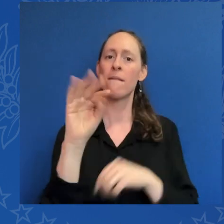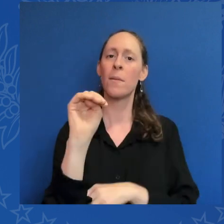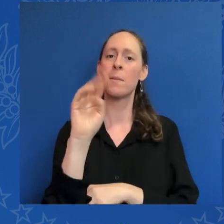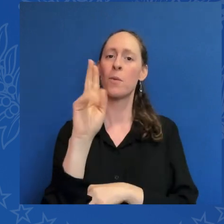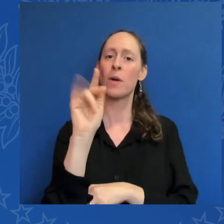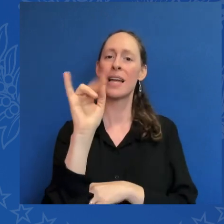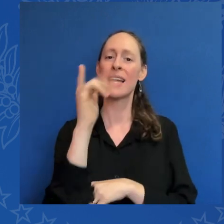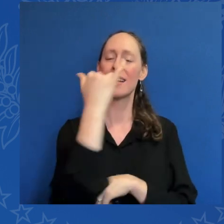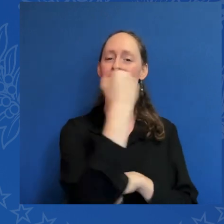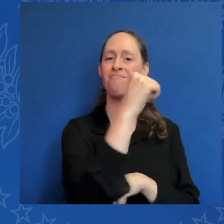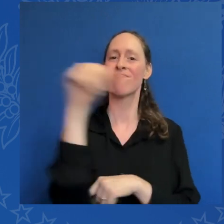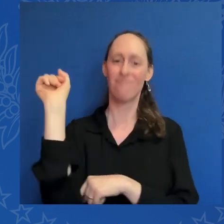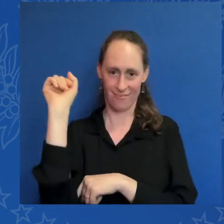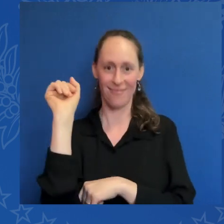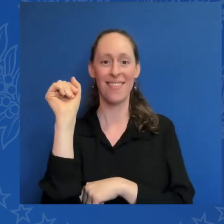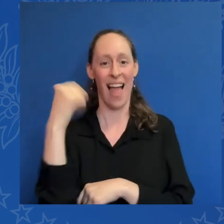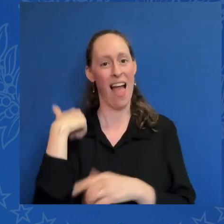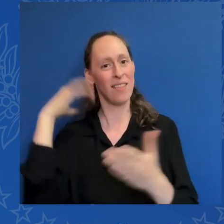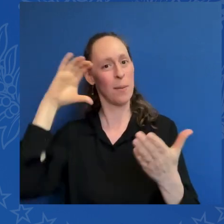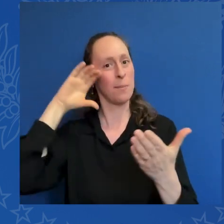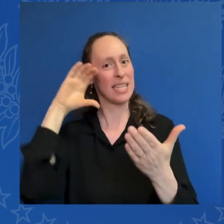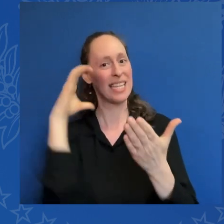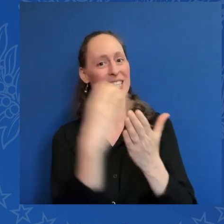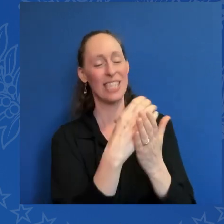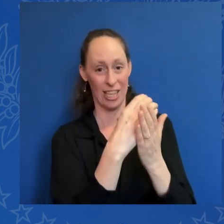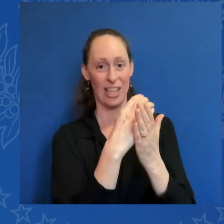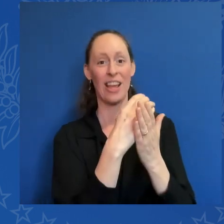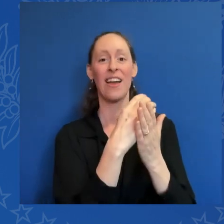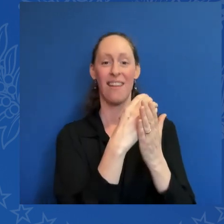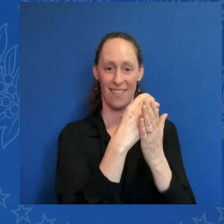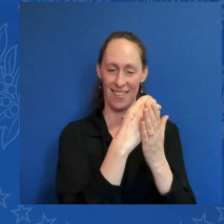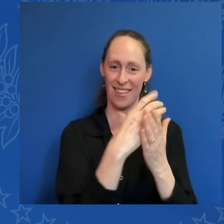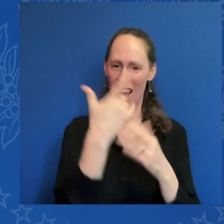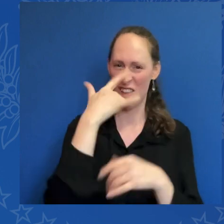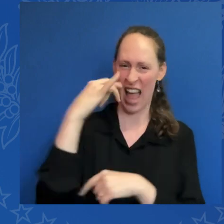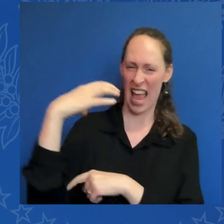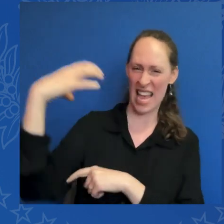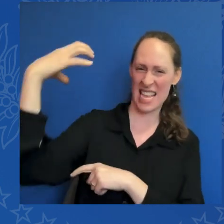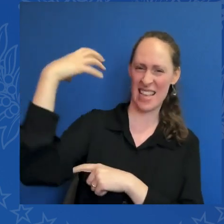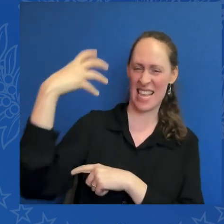British bulldog next to him. And he gave me the book. He said, "I don't want to hear any more from you."